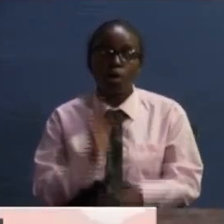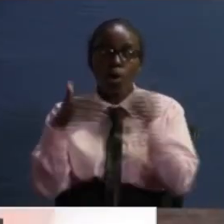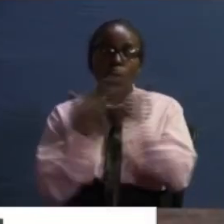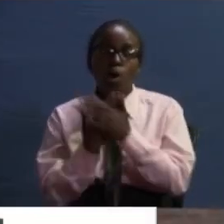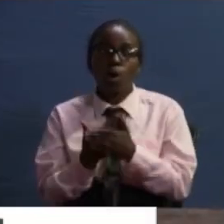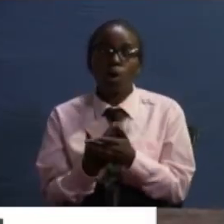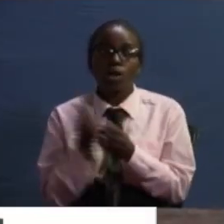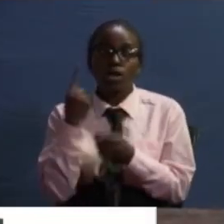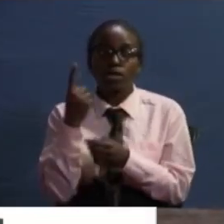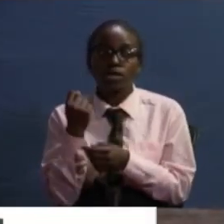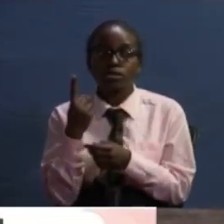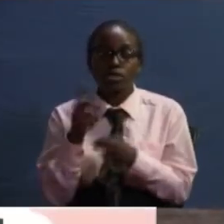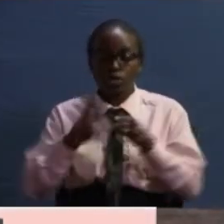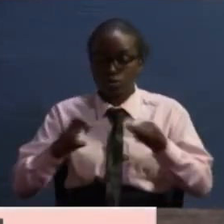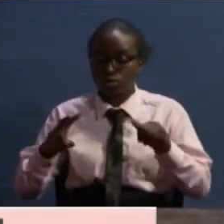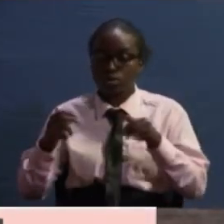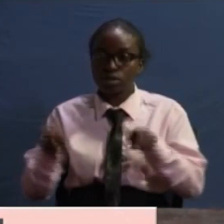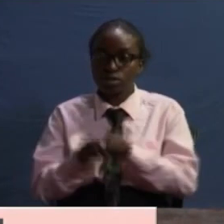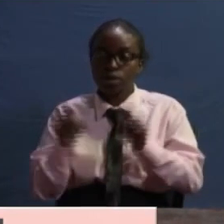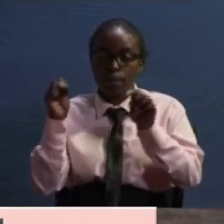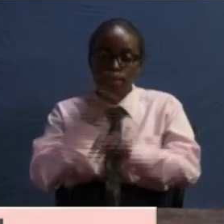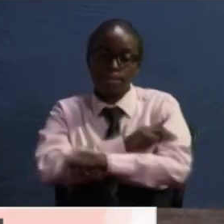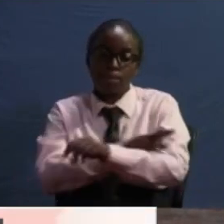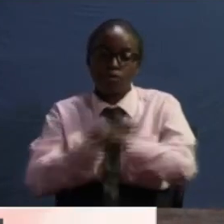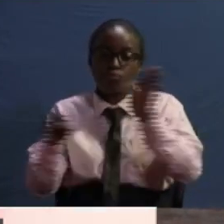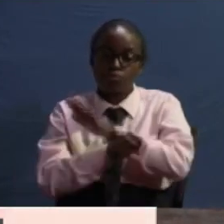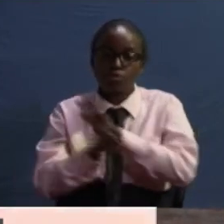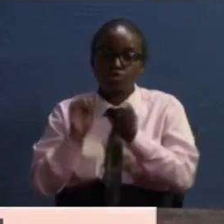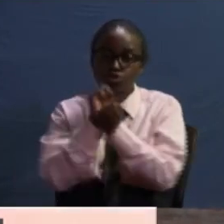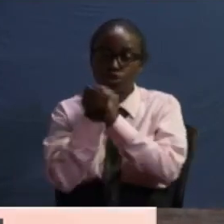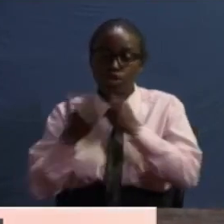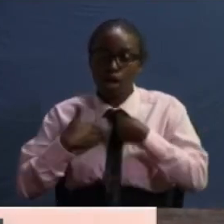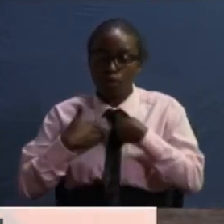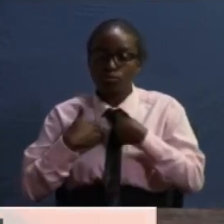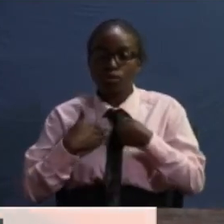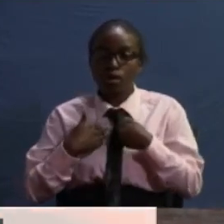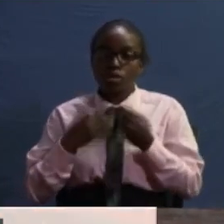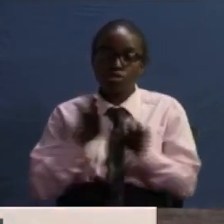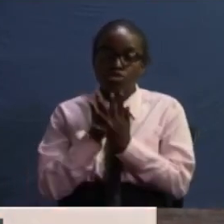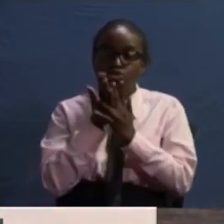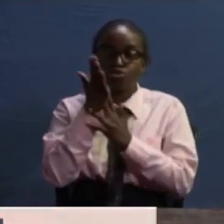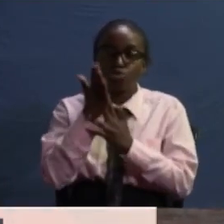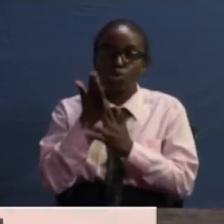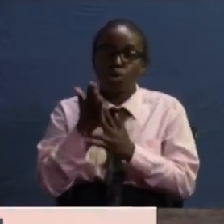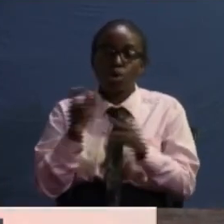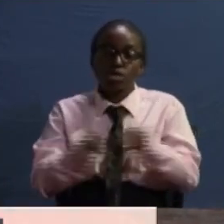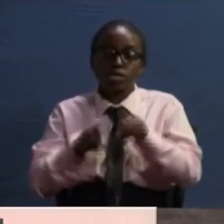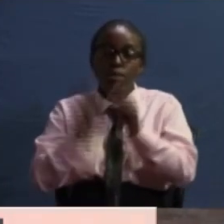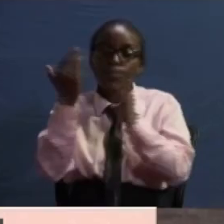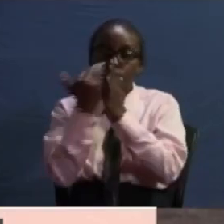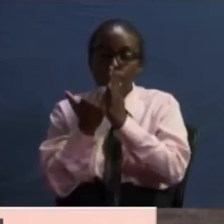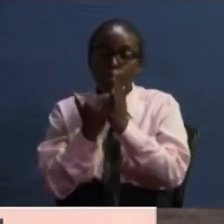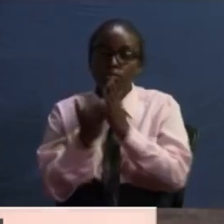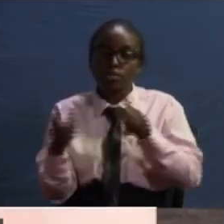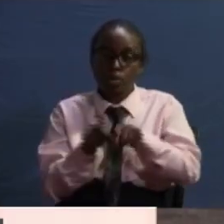research can be a powerful catalyst for change, and through our programs and